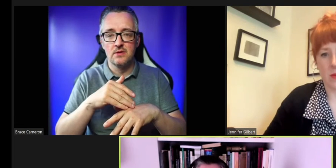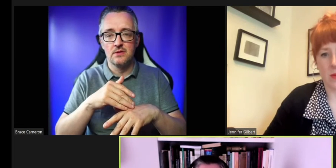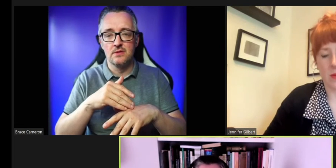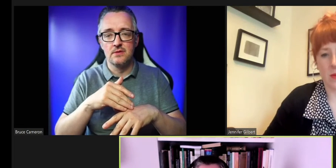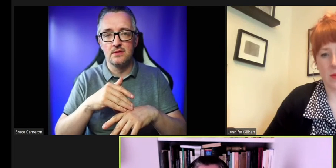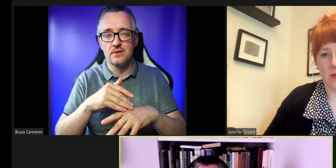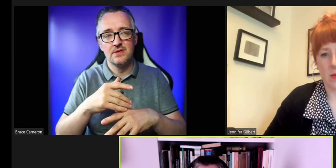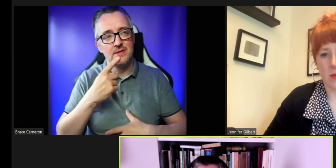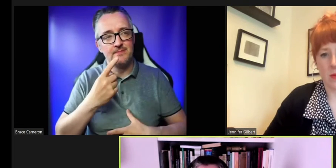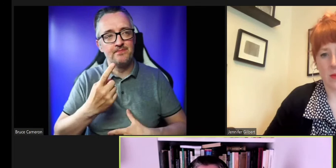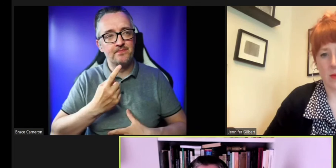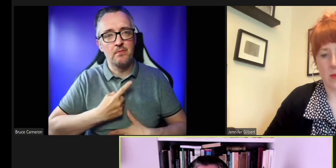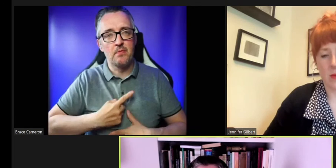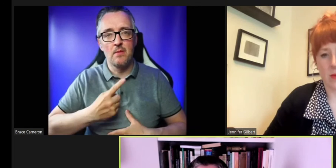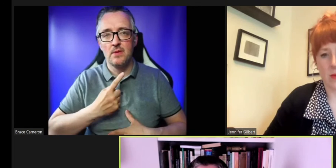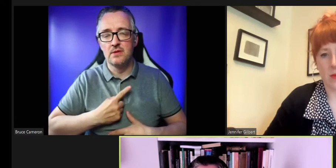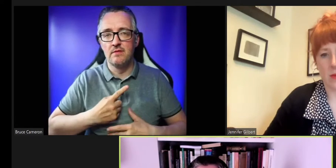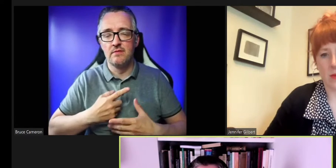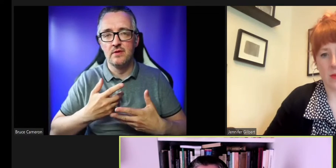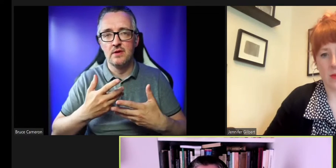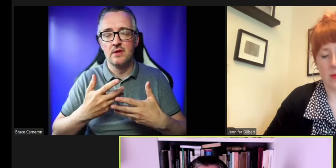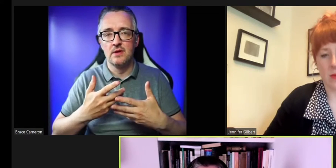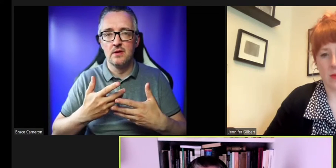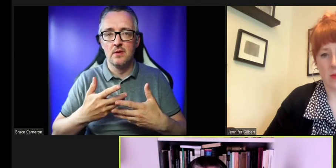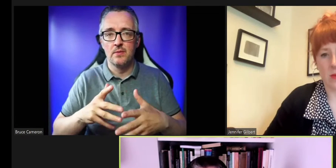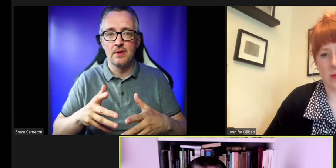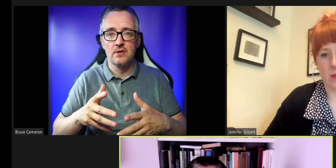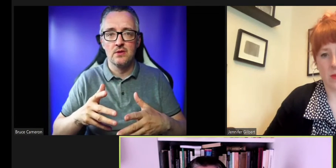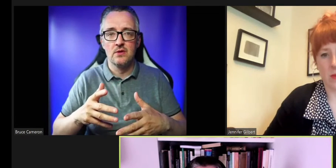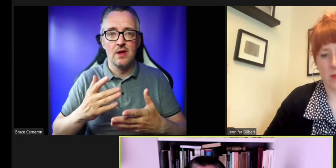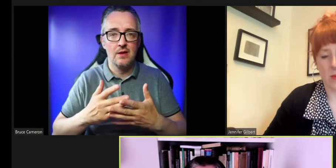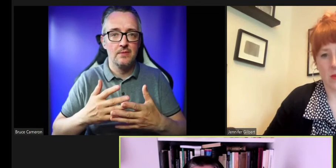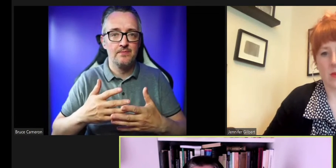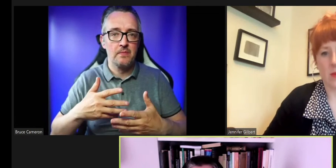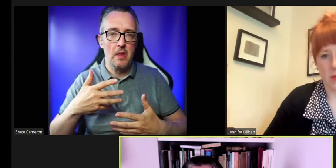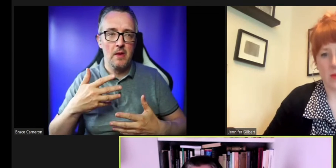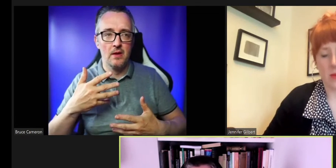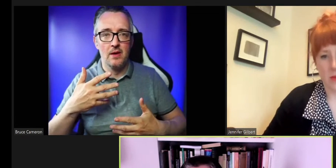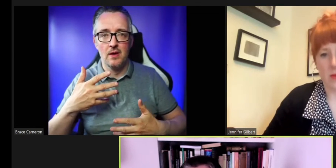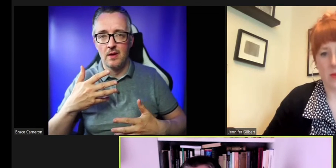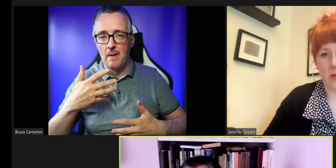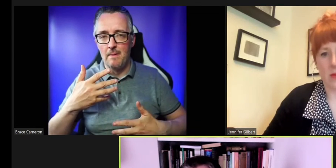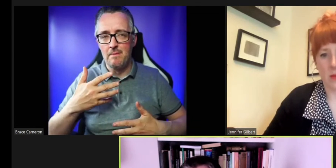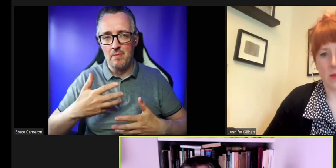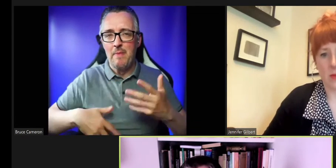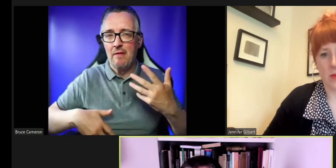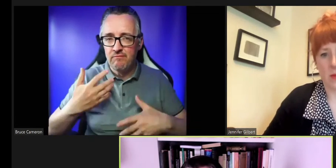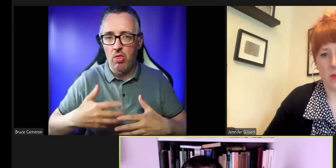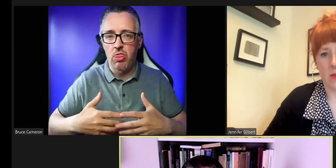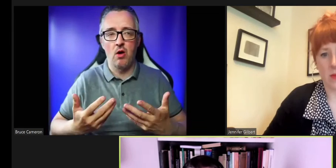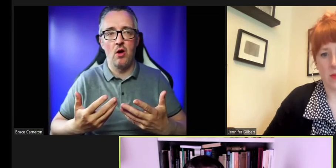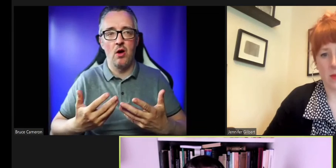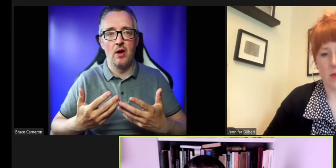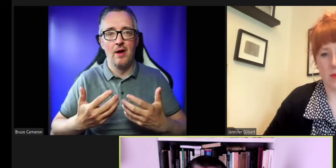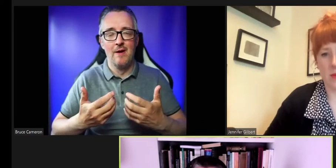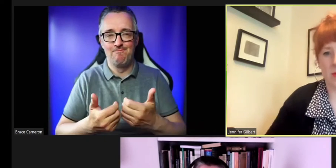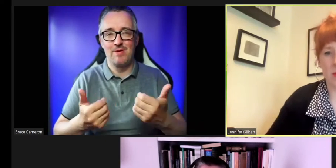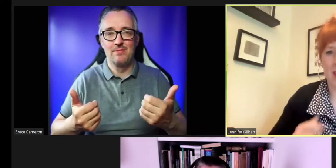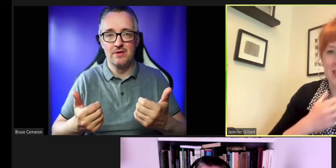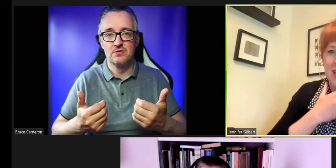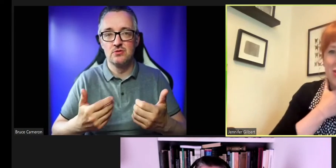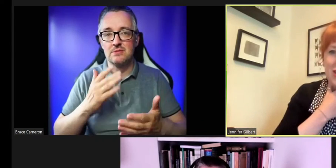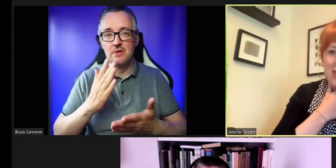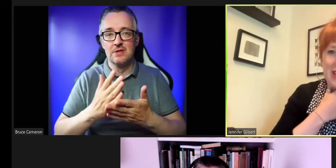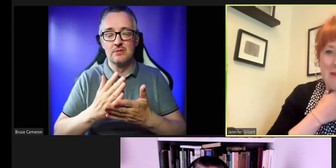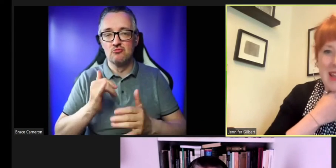for me anyway, it's very painful and fragmenting. So I would rather not pass.